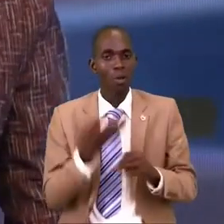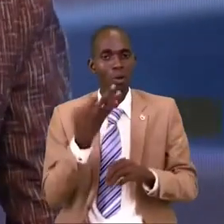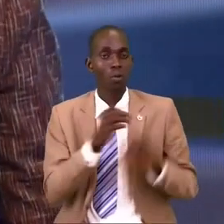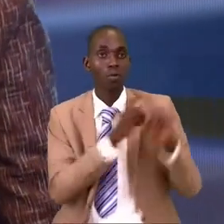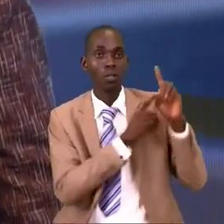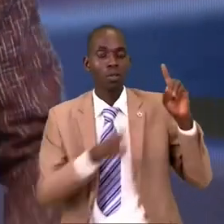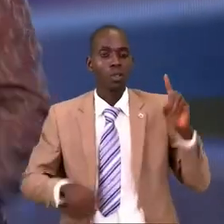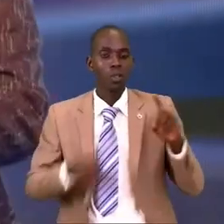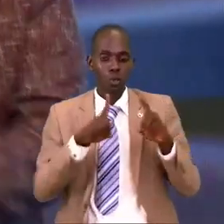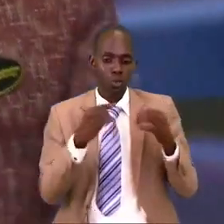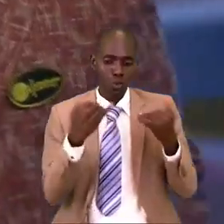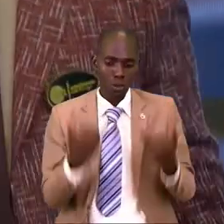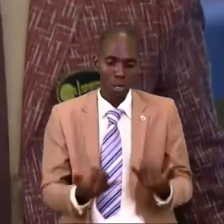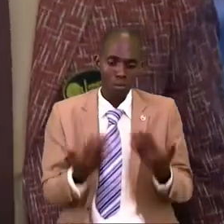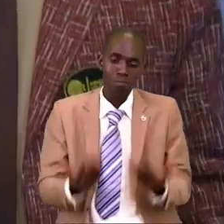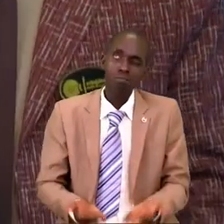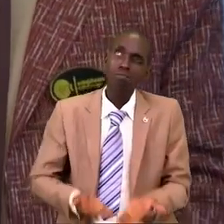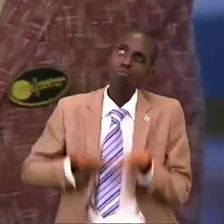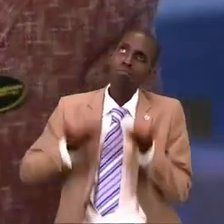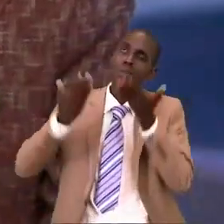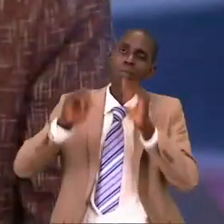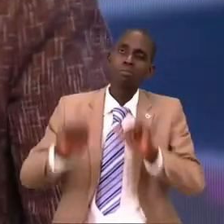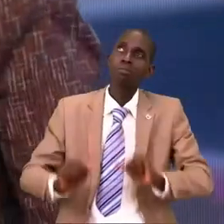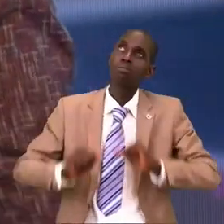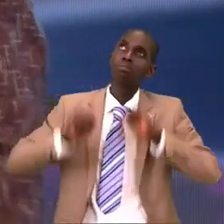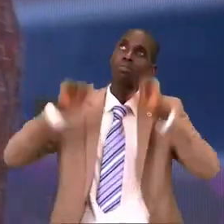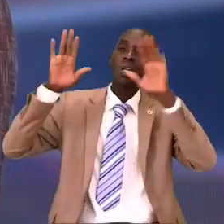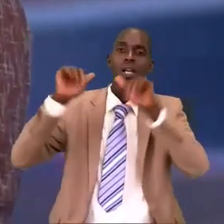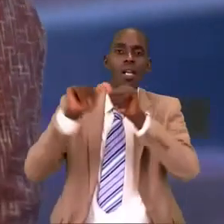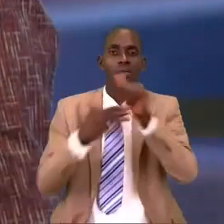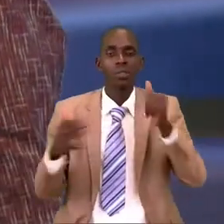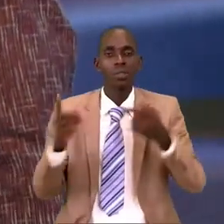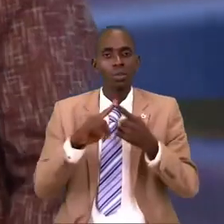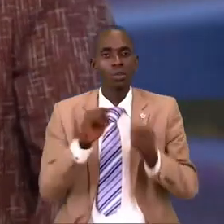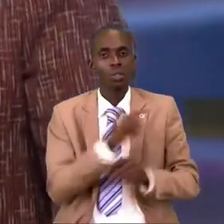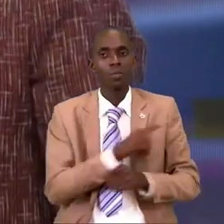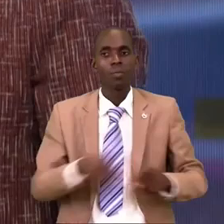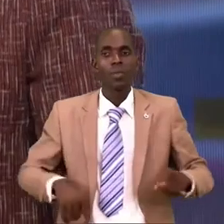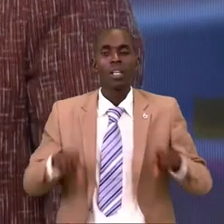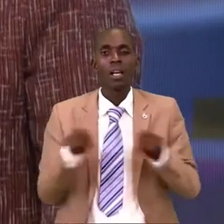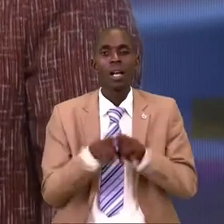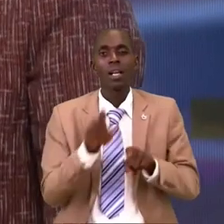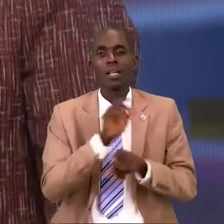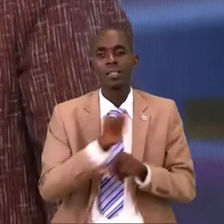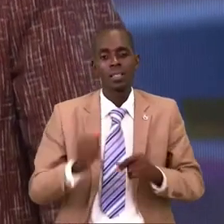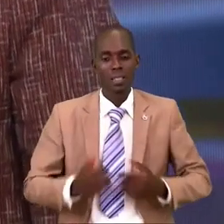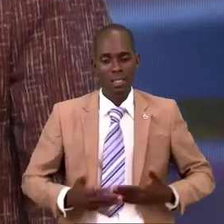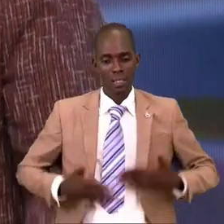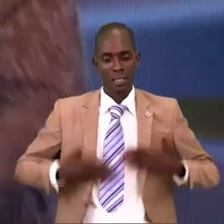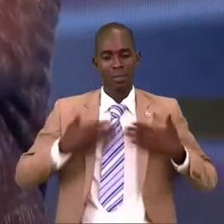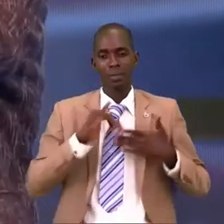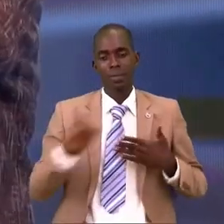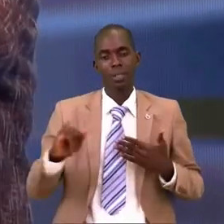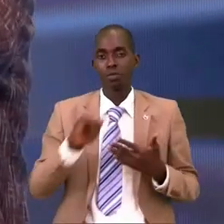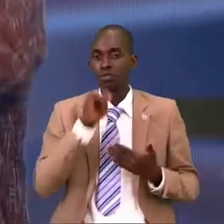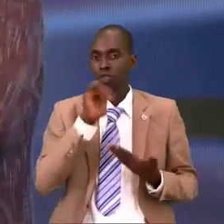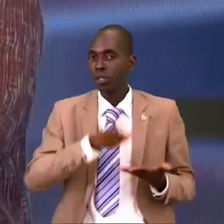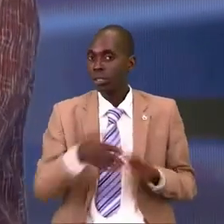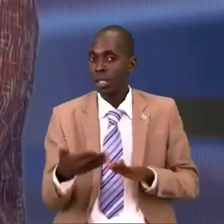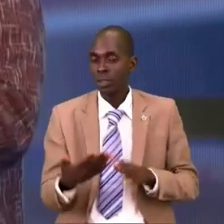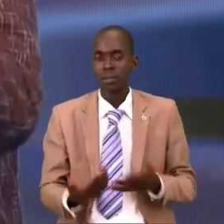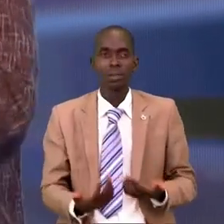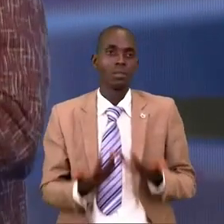holy, without sin, without evil, without the past bad habits